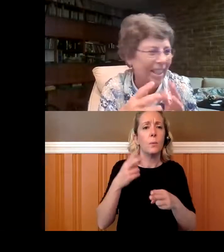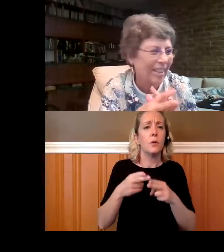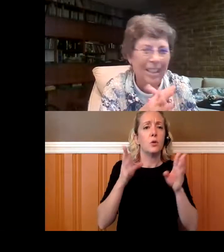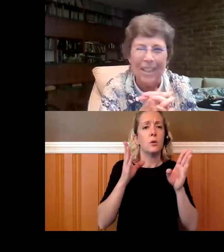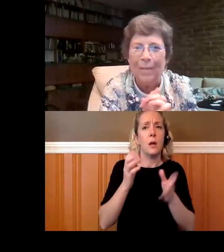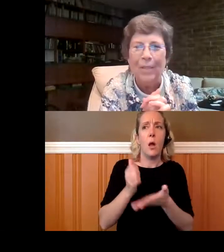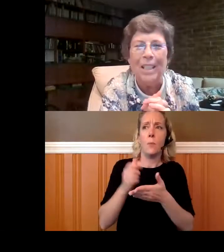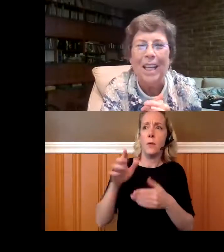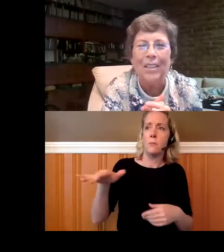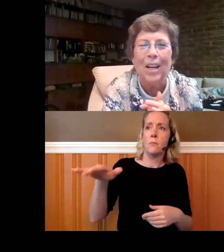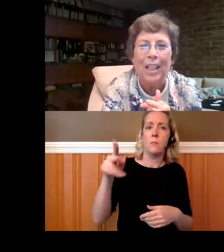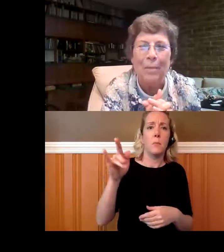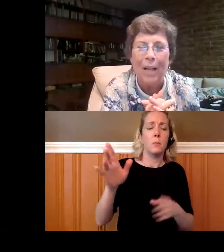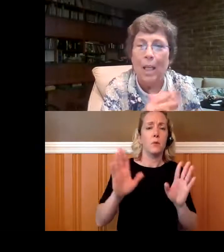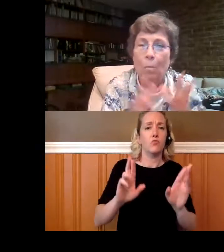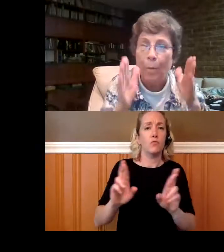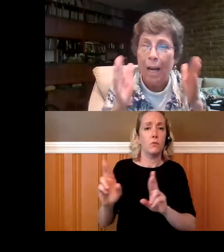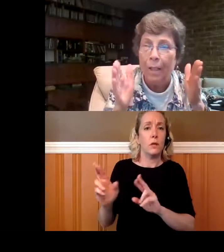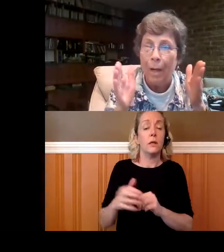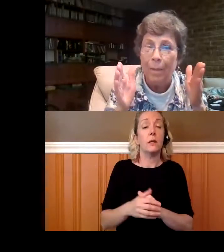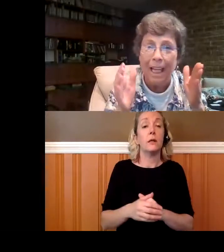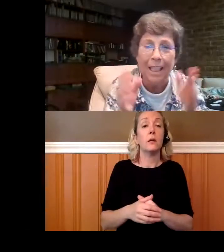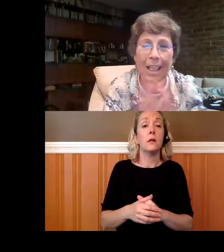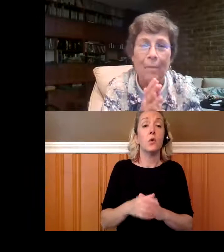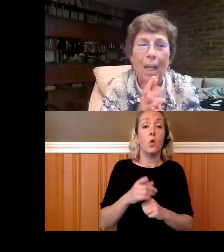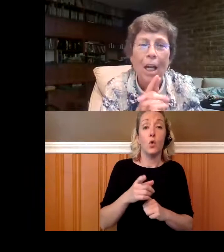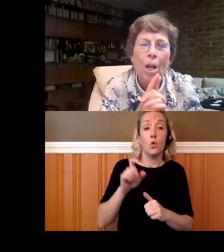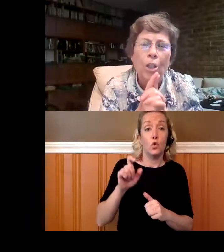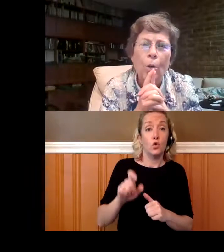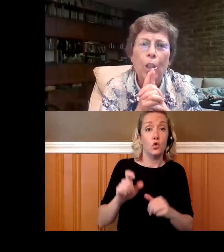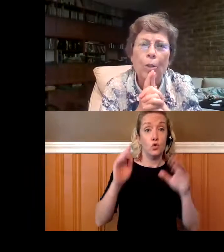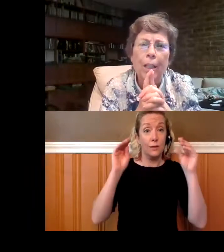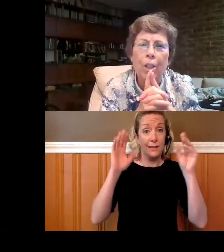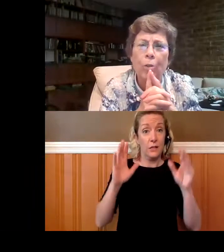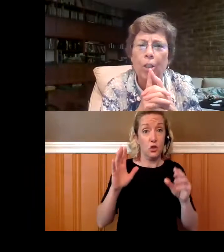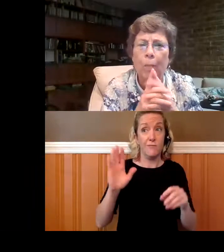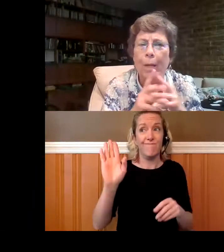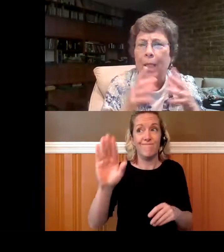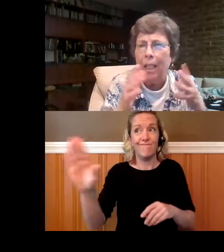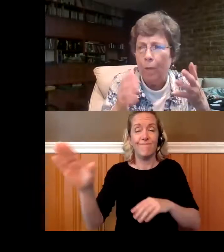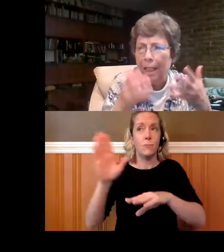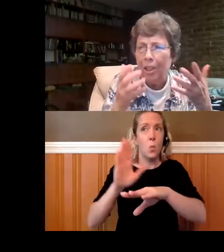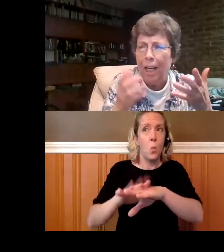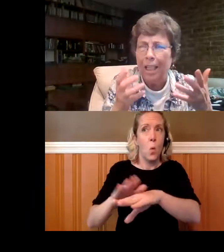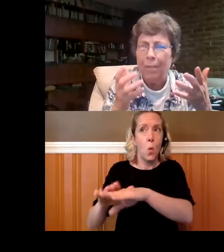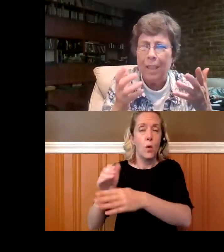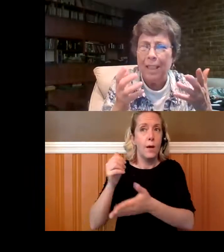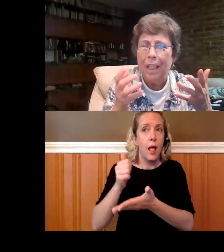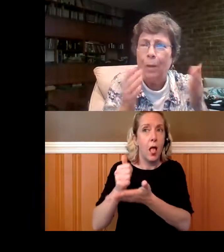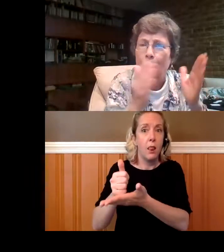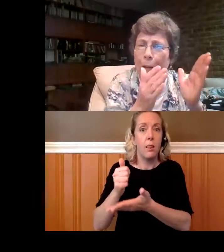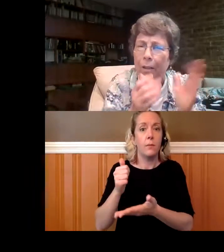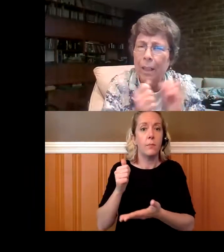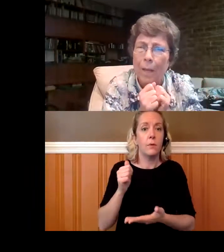of time. So do you think the instructor should maybe increase the chances of success by preparing the public, or maybe during the interaction it's